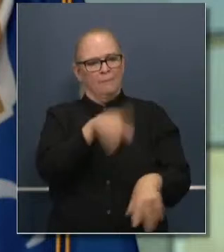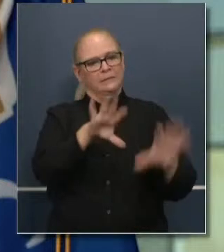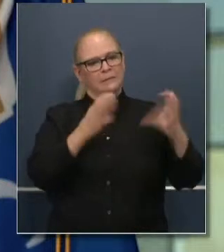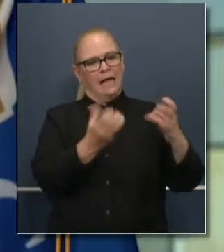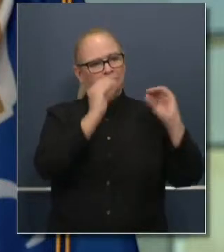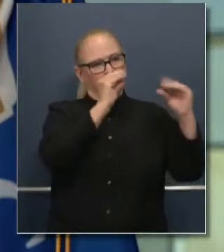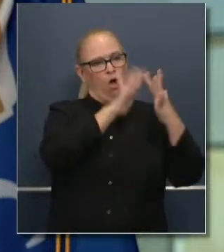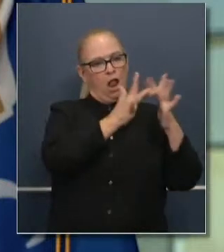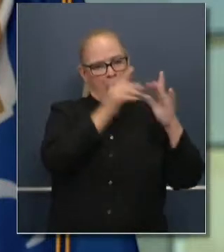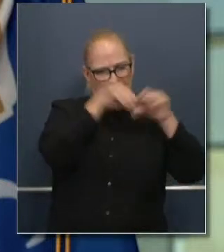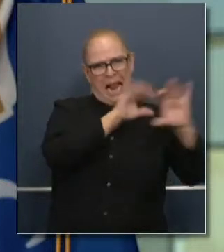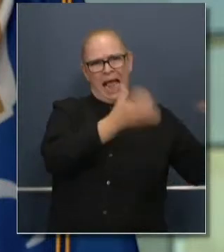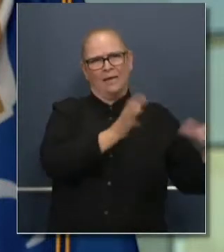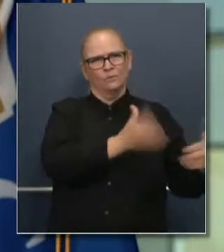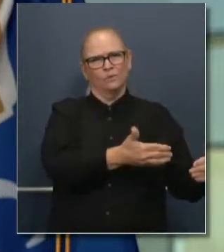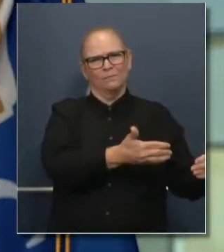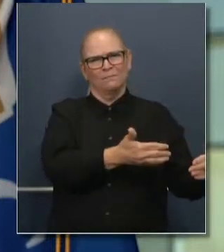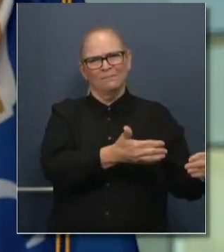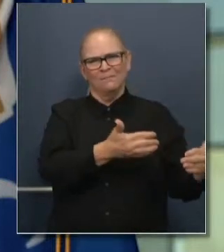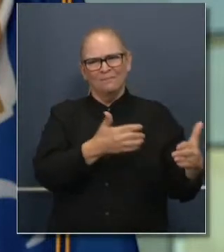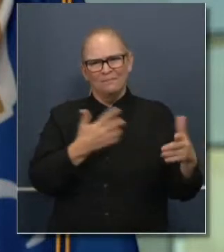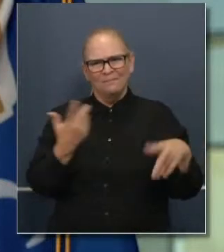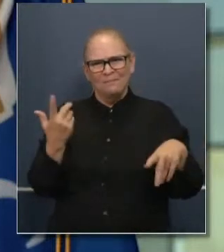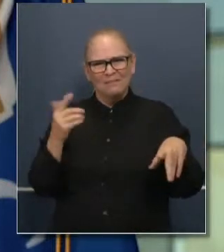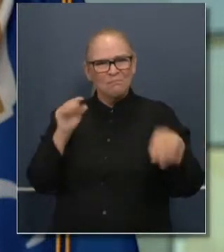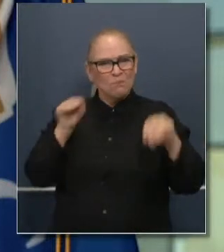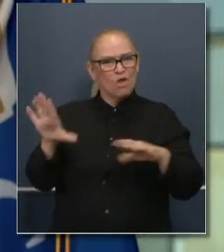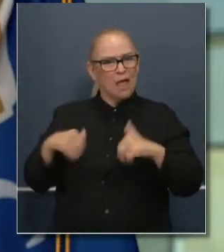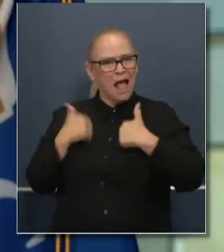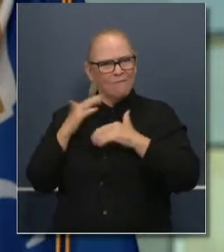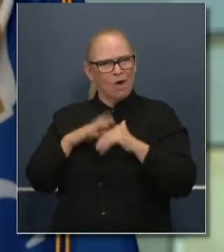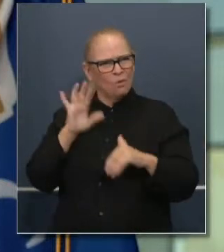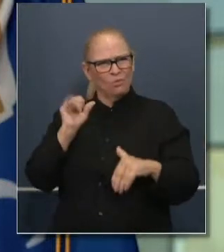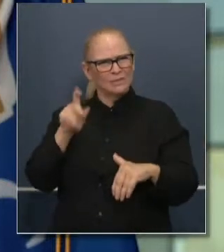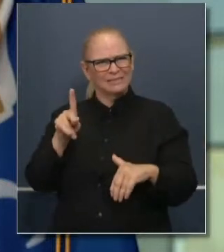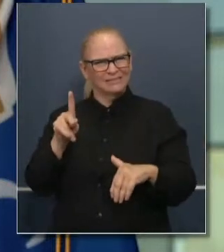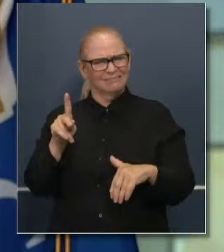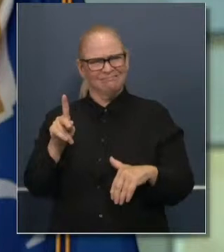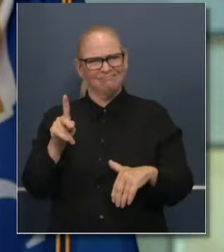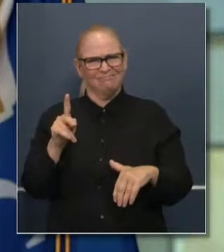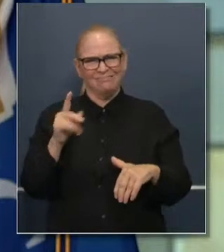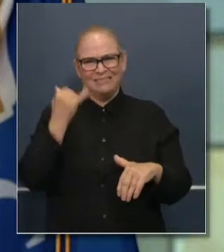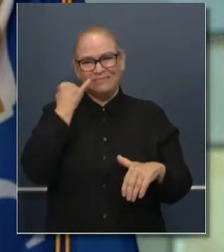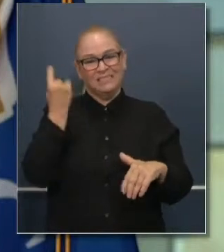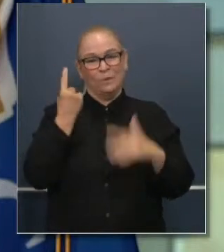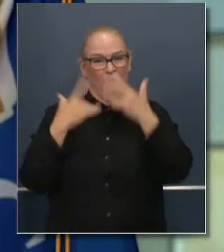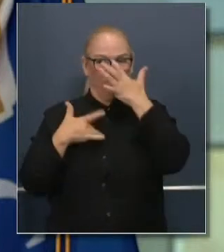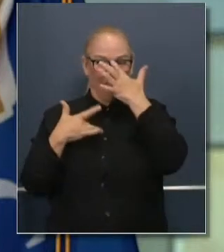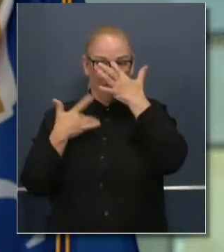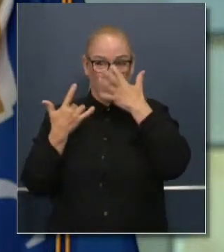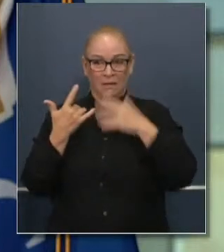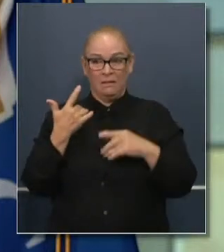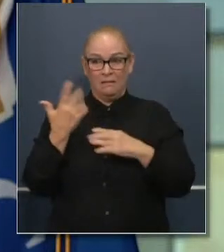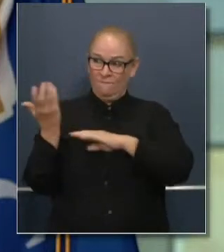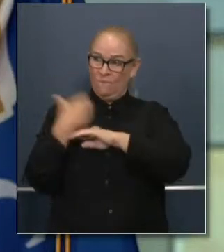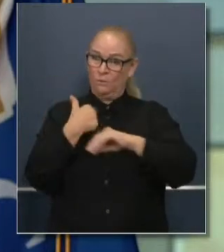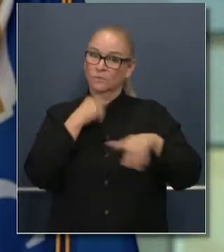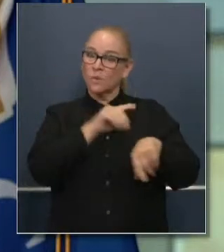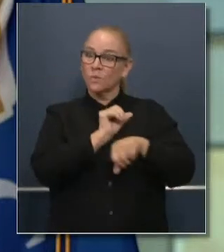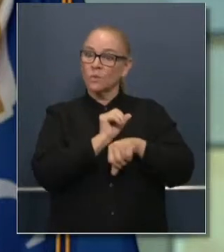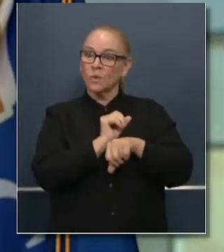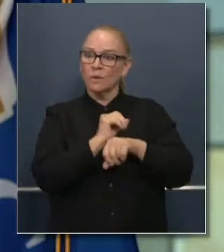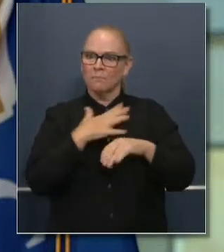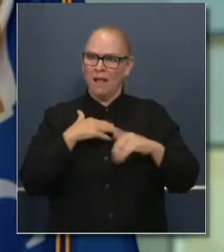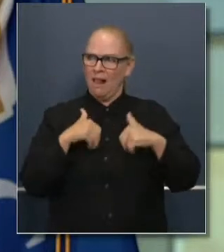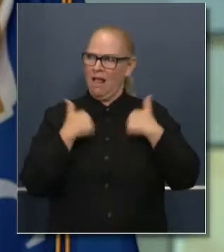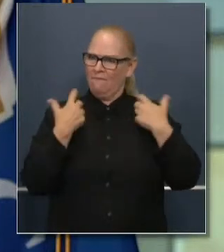period, full stop. And if people feel their lives are being put at risk and their health is being put at risk, it is